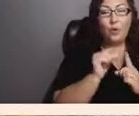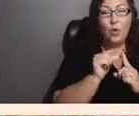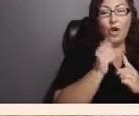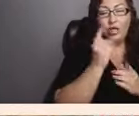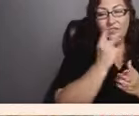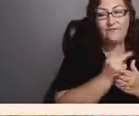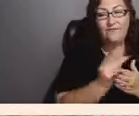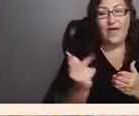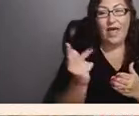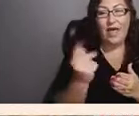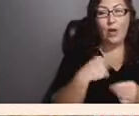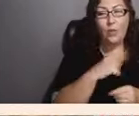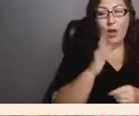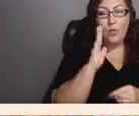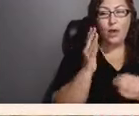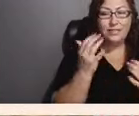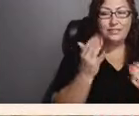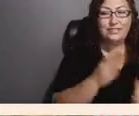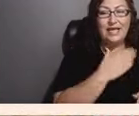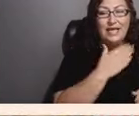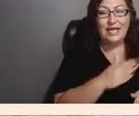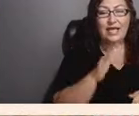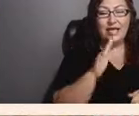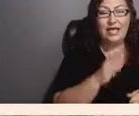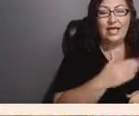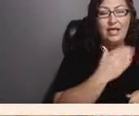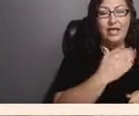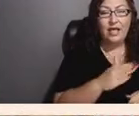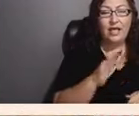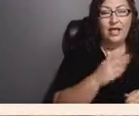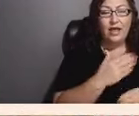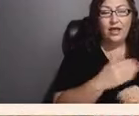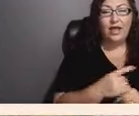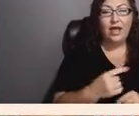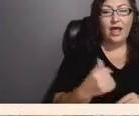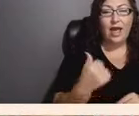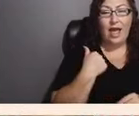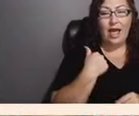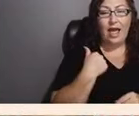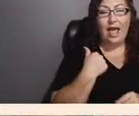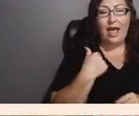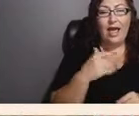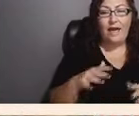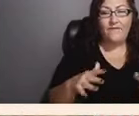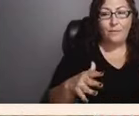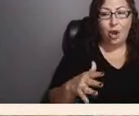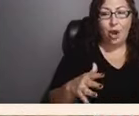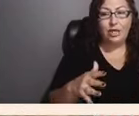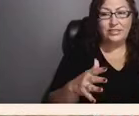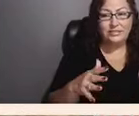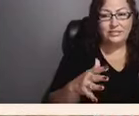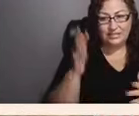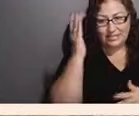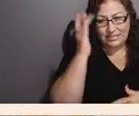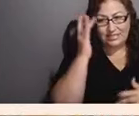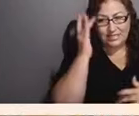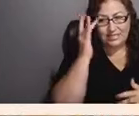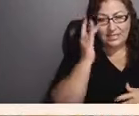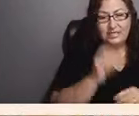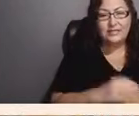fail, we'll just sing. I have Parkinson's disease.